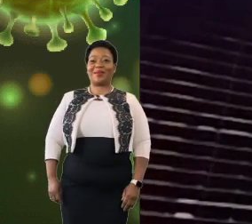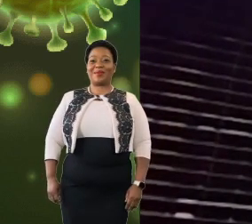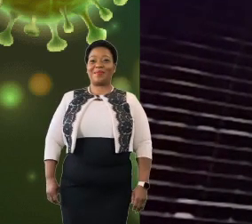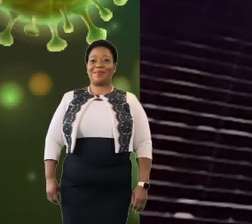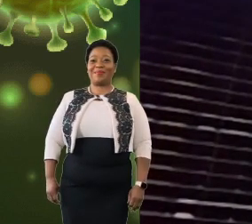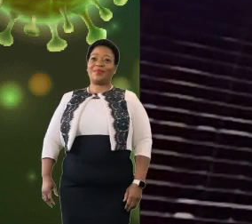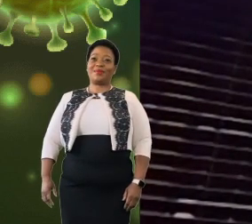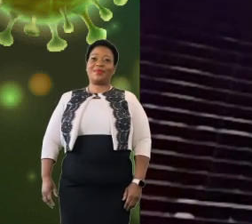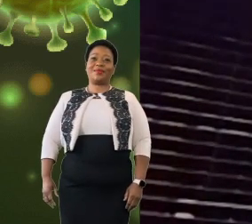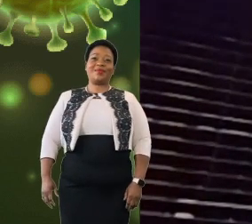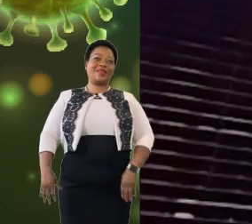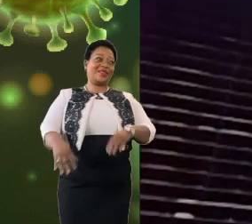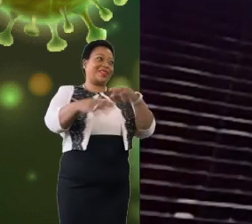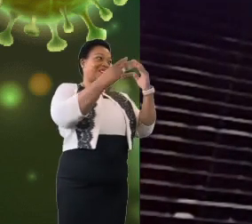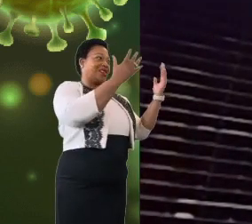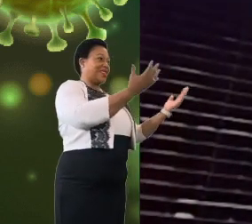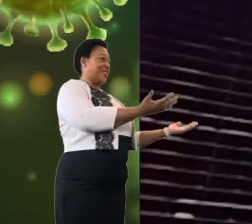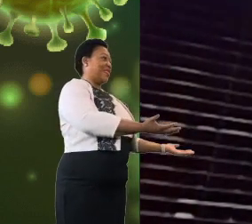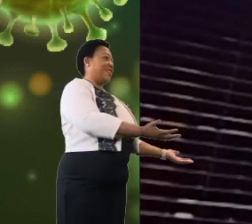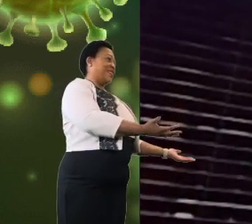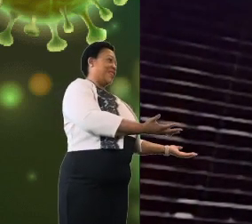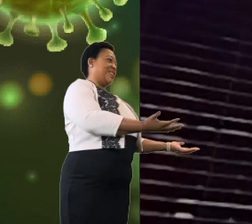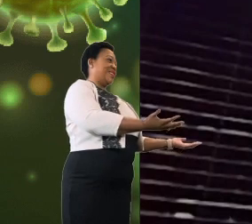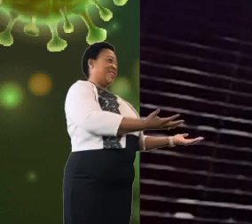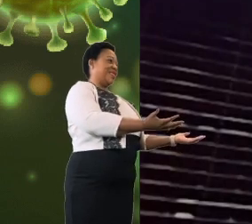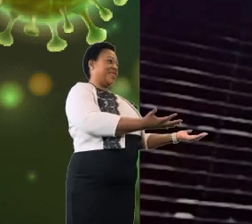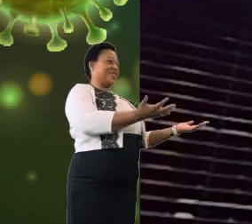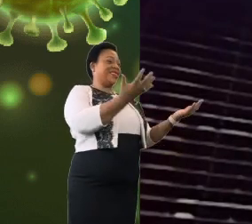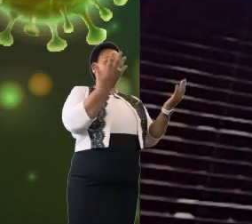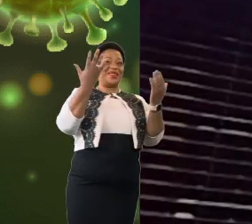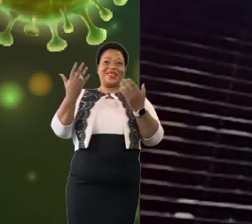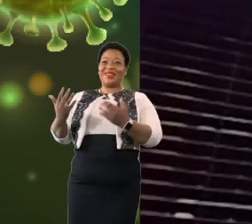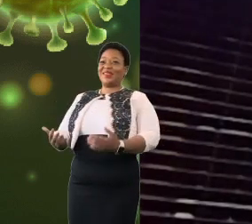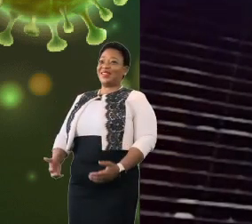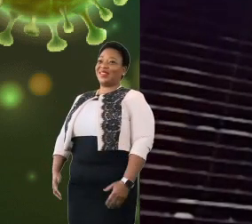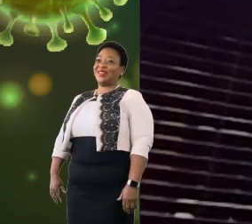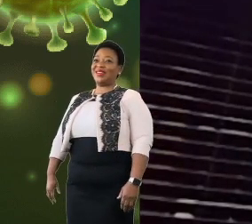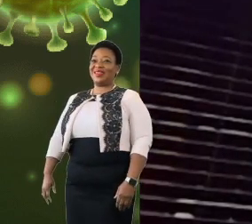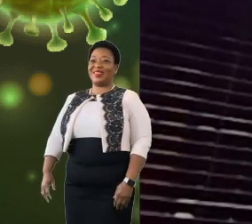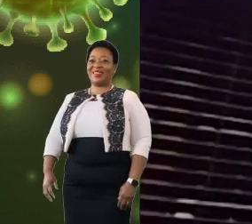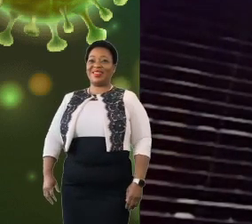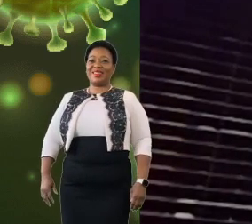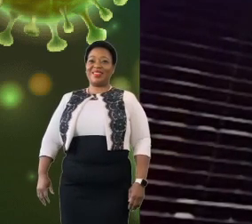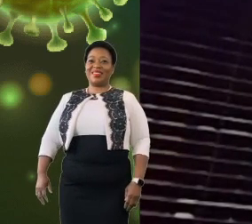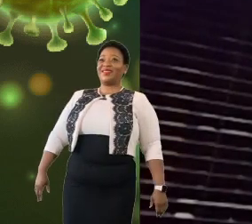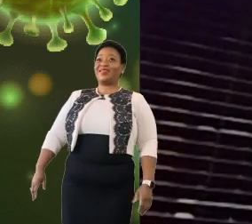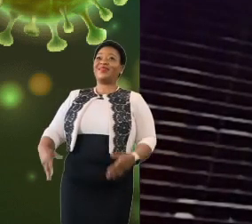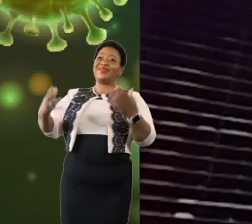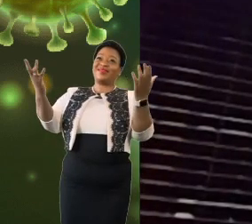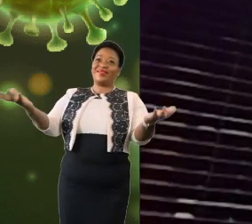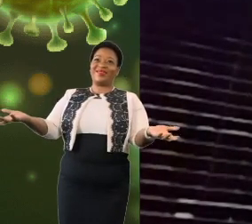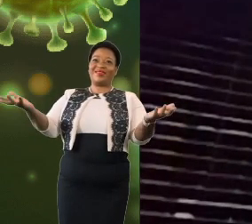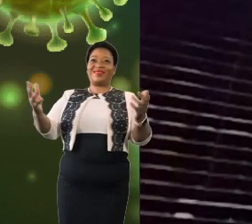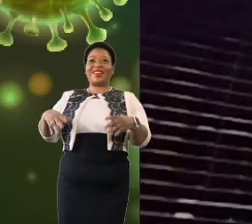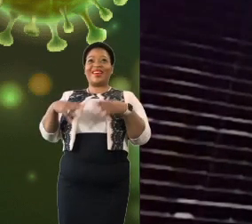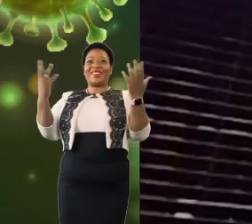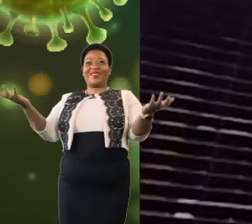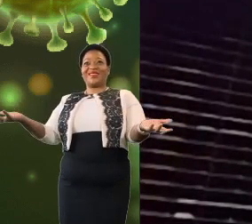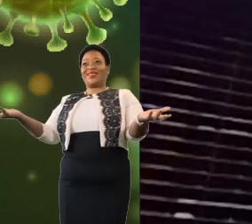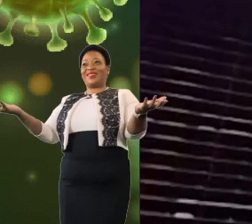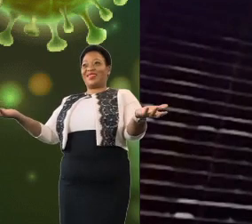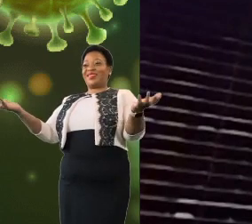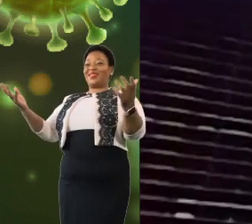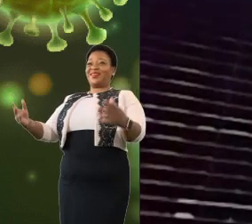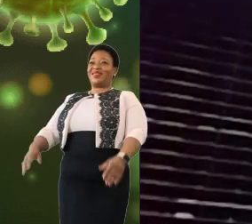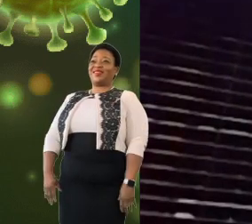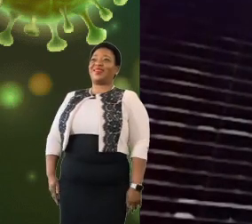the way they respond is the way that they must put the people first, is the way that they must put themselves.